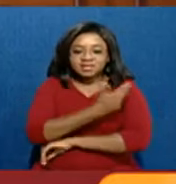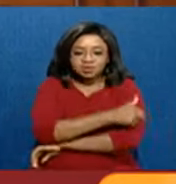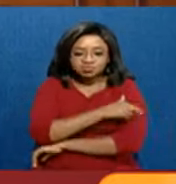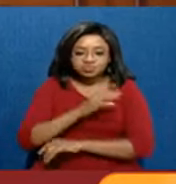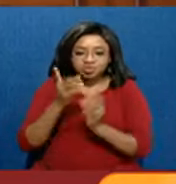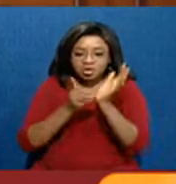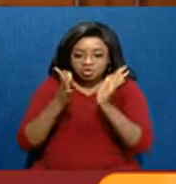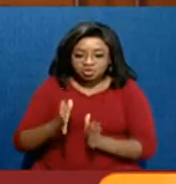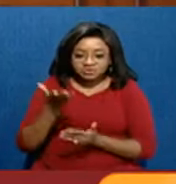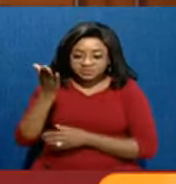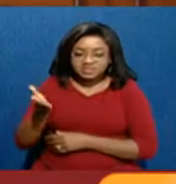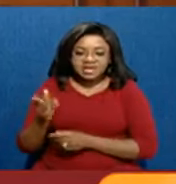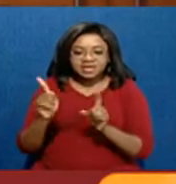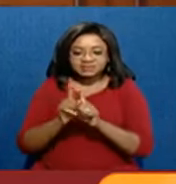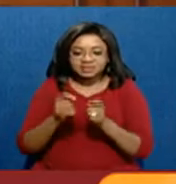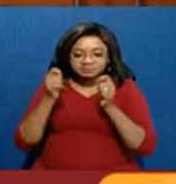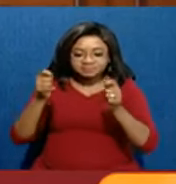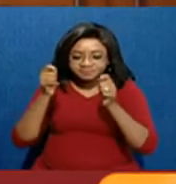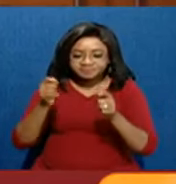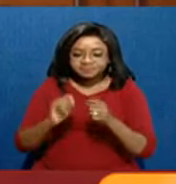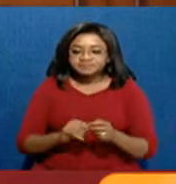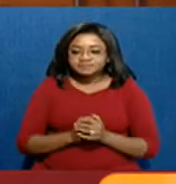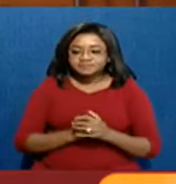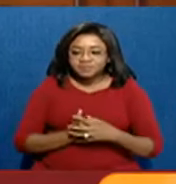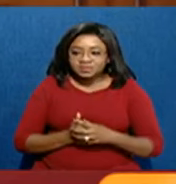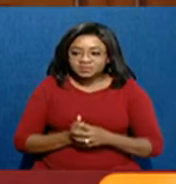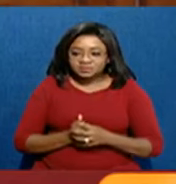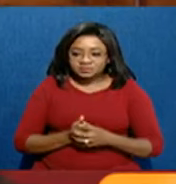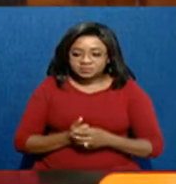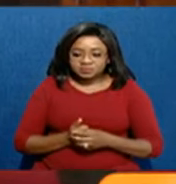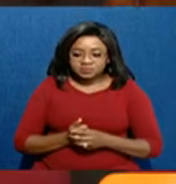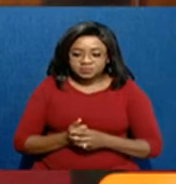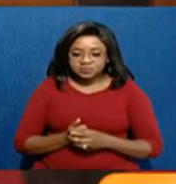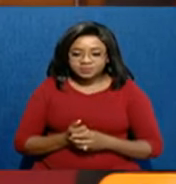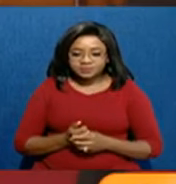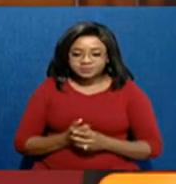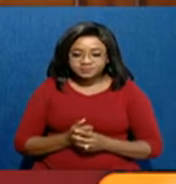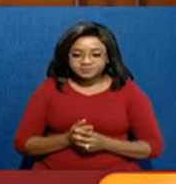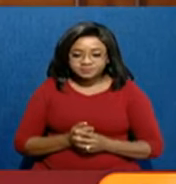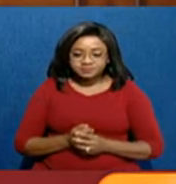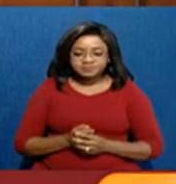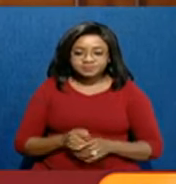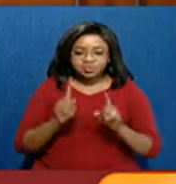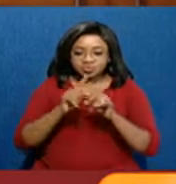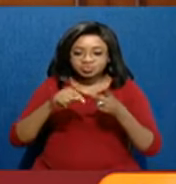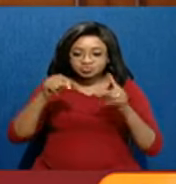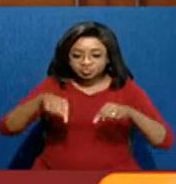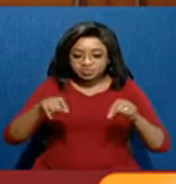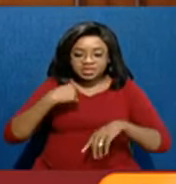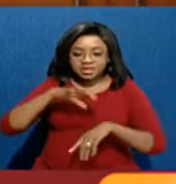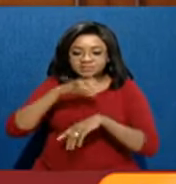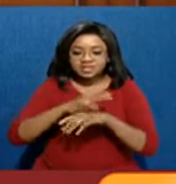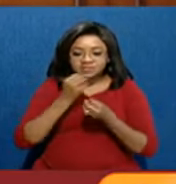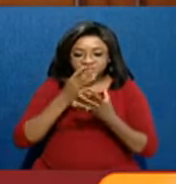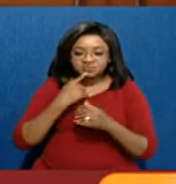and the Kenyatta University Teaching and Referral Hospitals, doctors from these facilities also joining the strike today. We have been informed that the